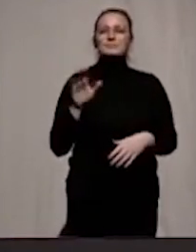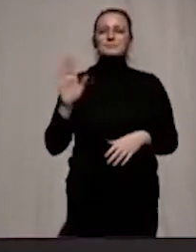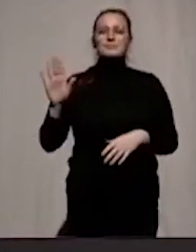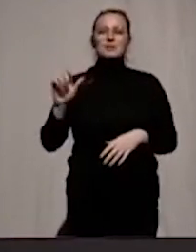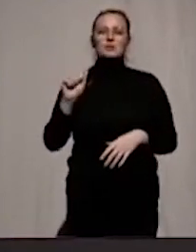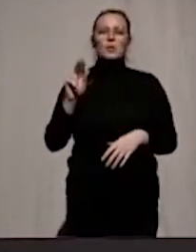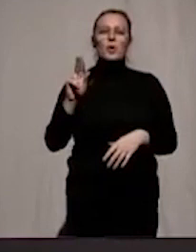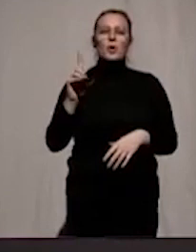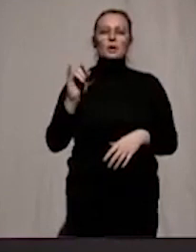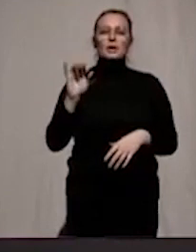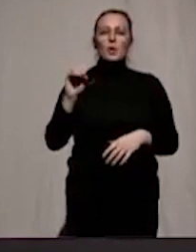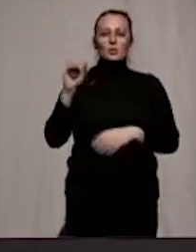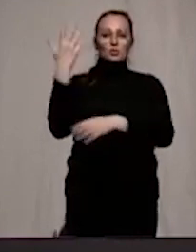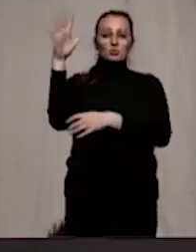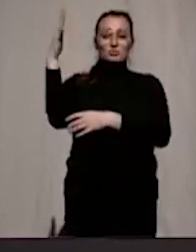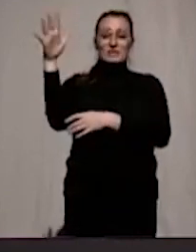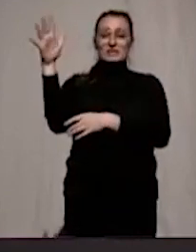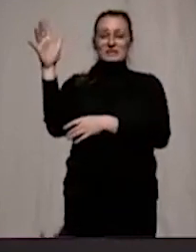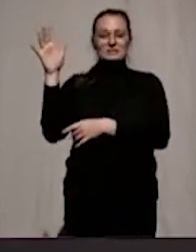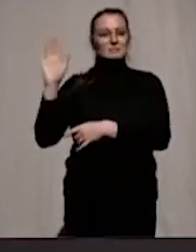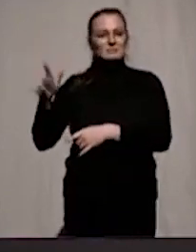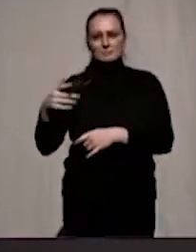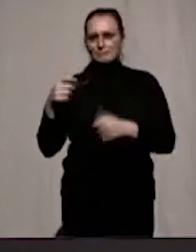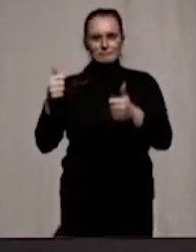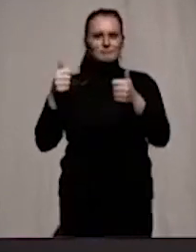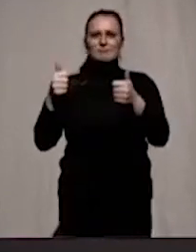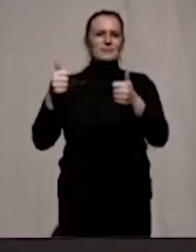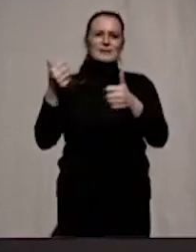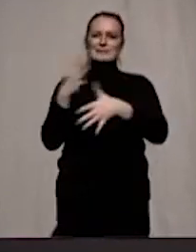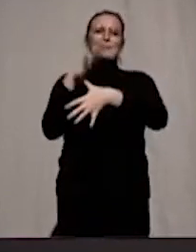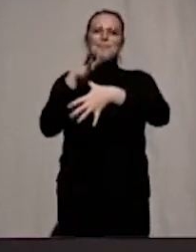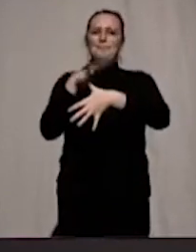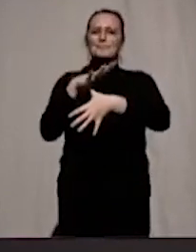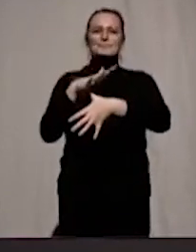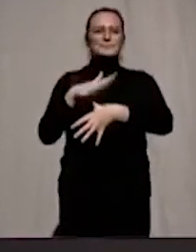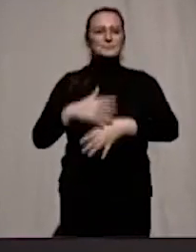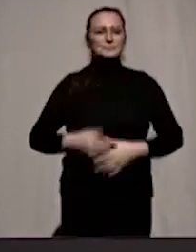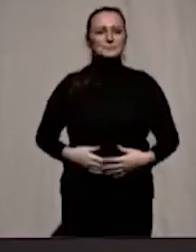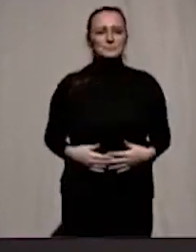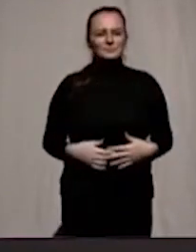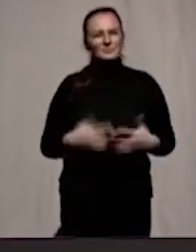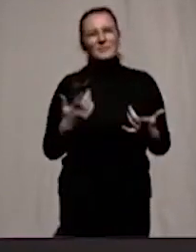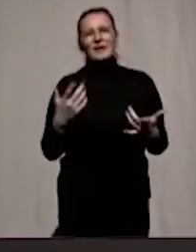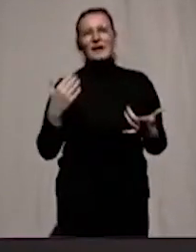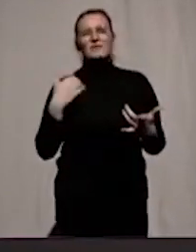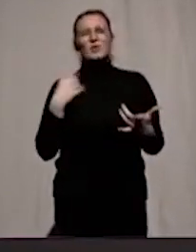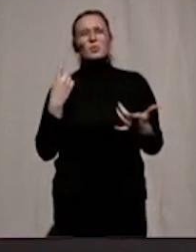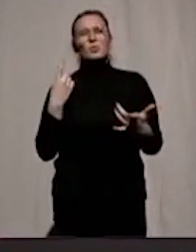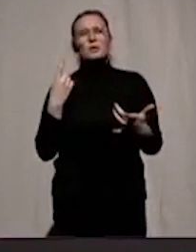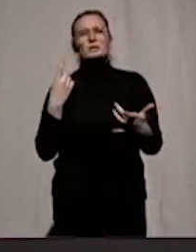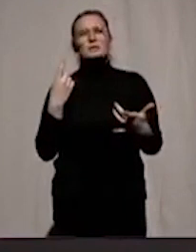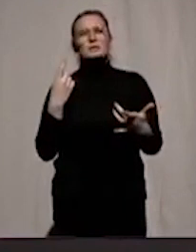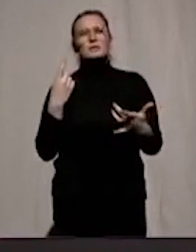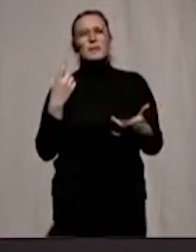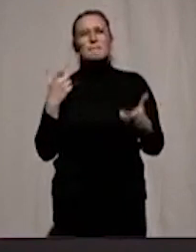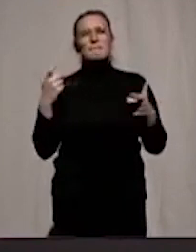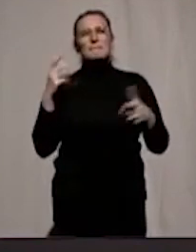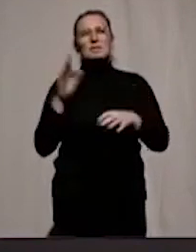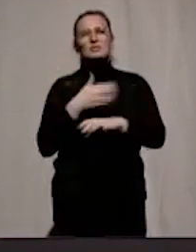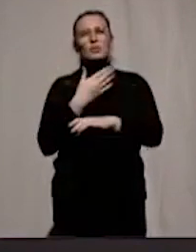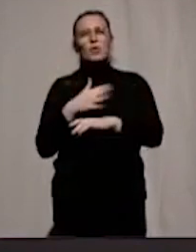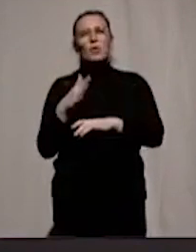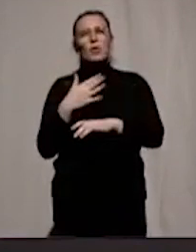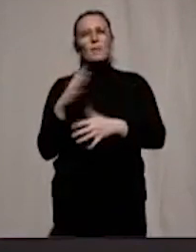sessions are the best ones. But I've heard, what was the really big song that he had? I don't remember.